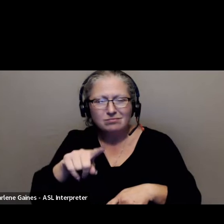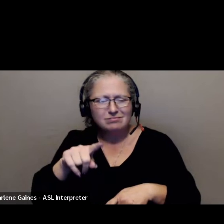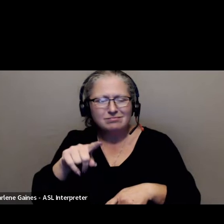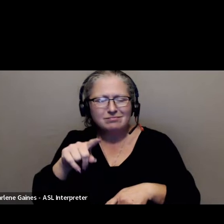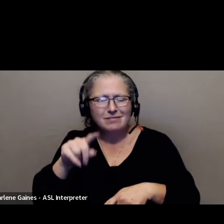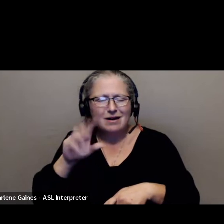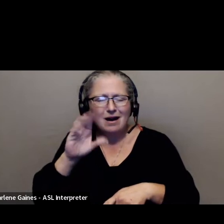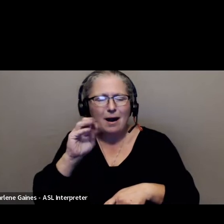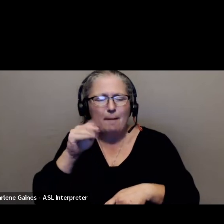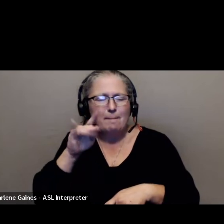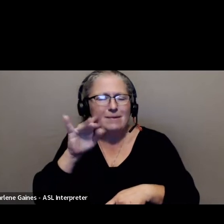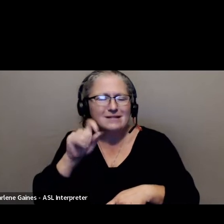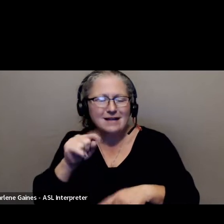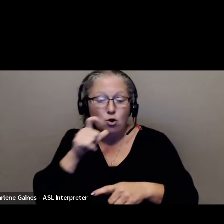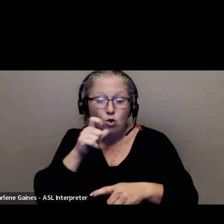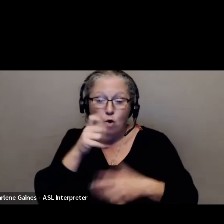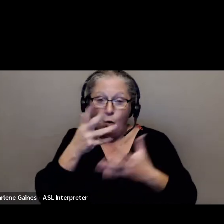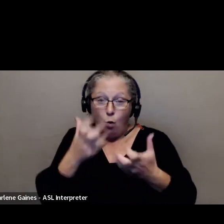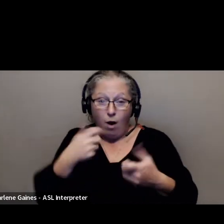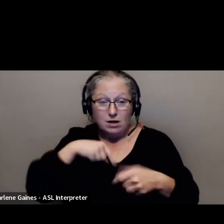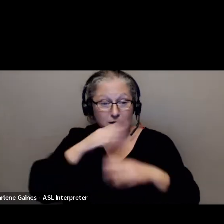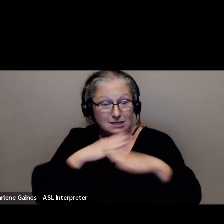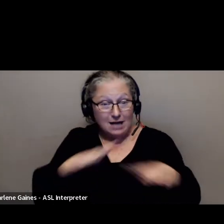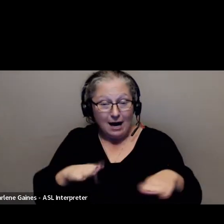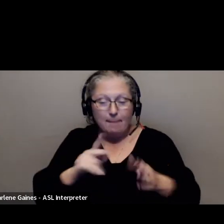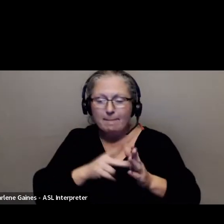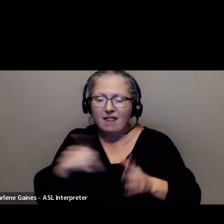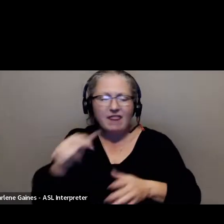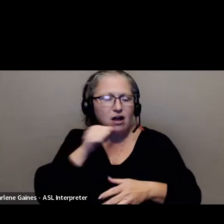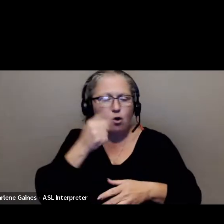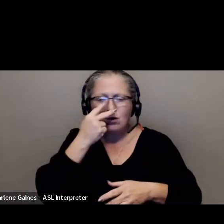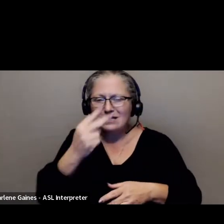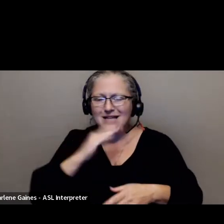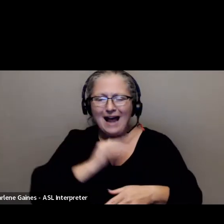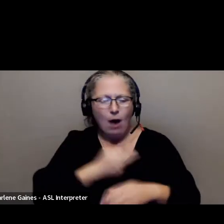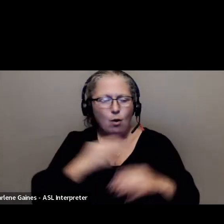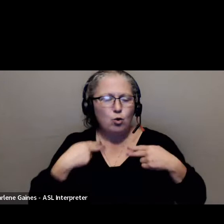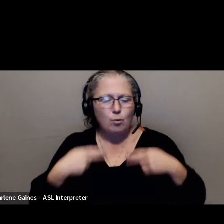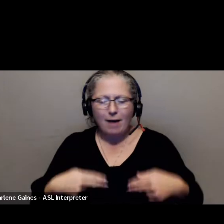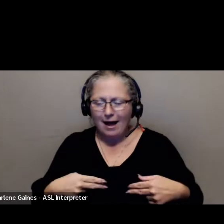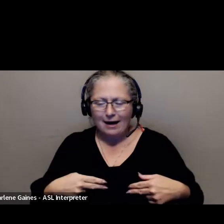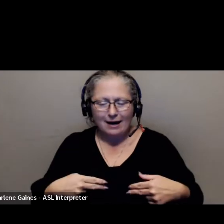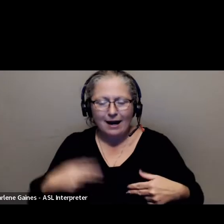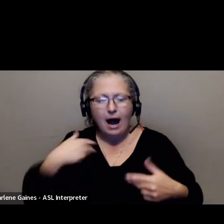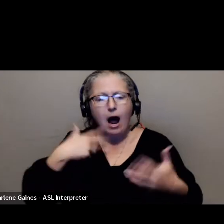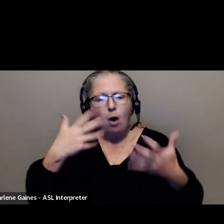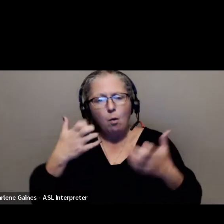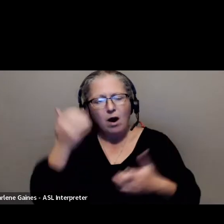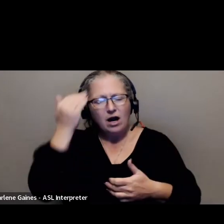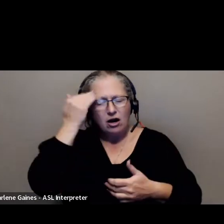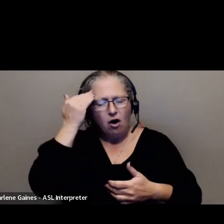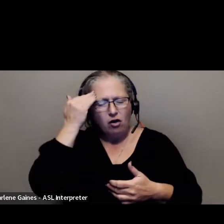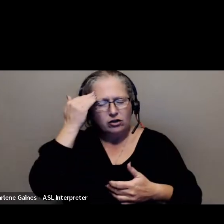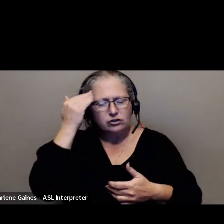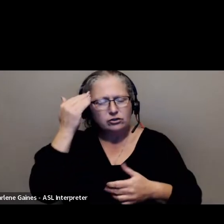and anyone who wants us to be silent does not see our humanity. I do want to